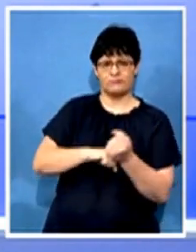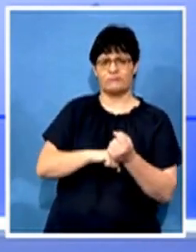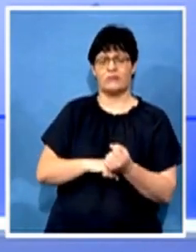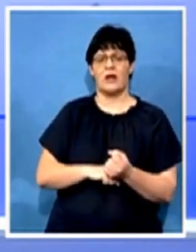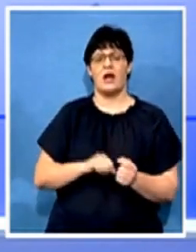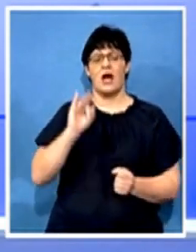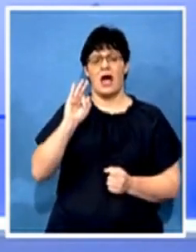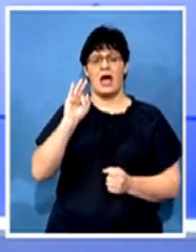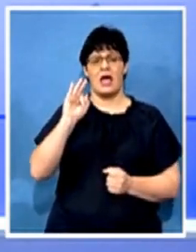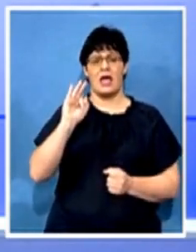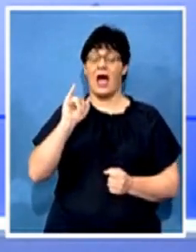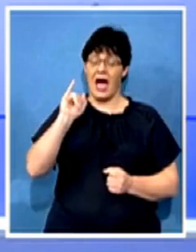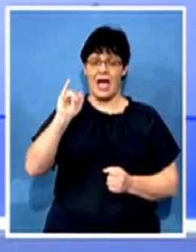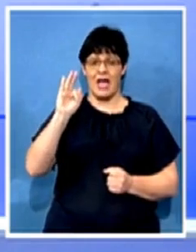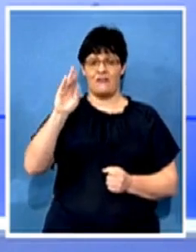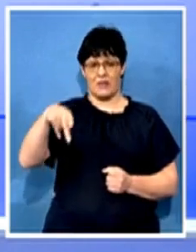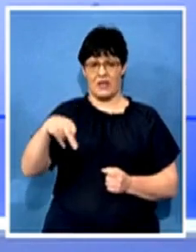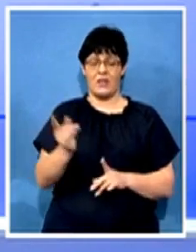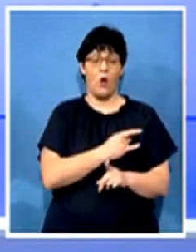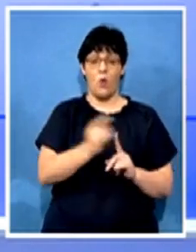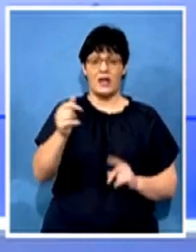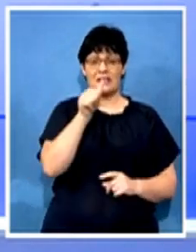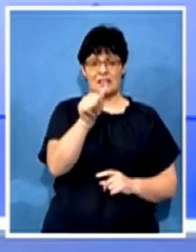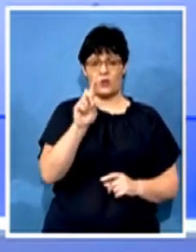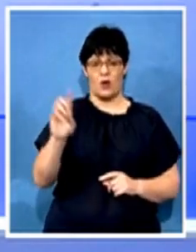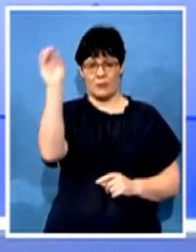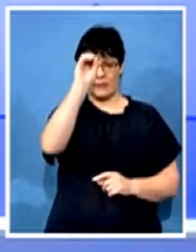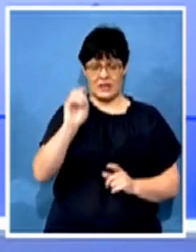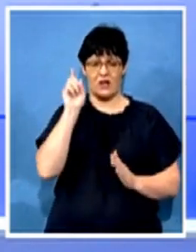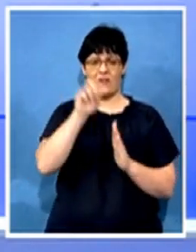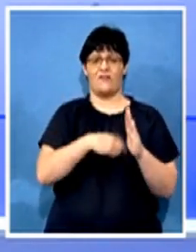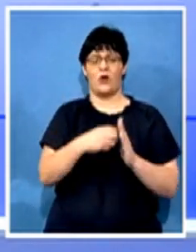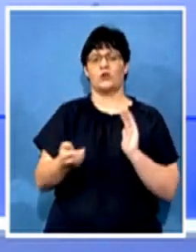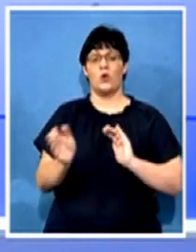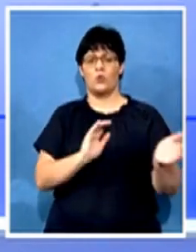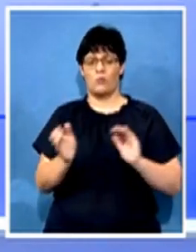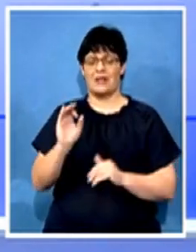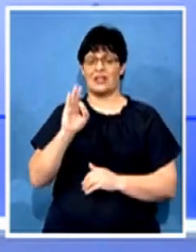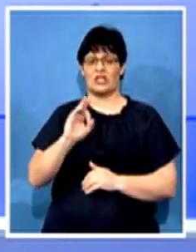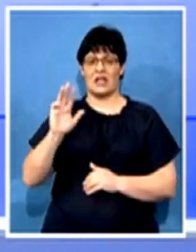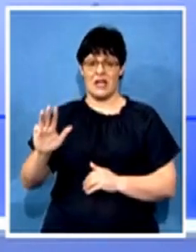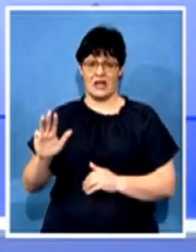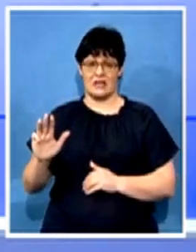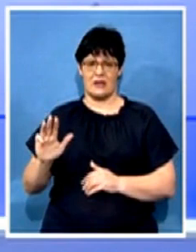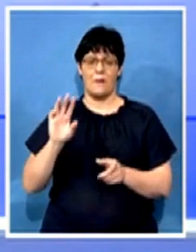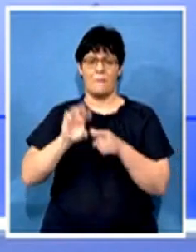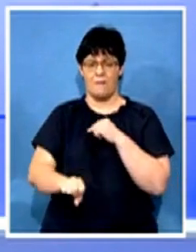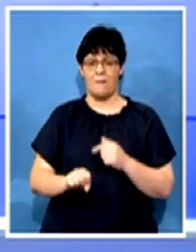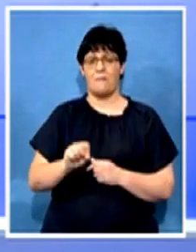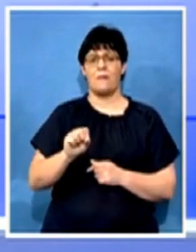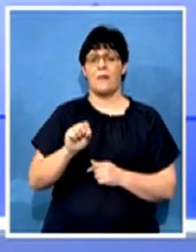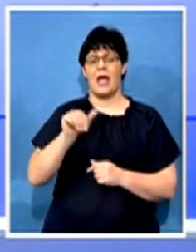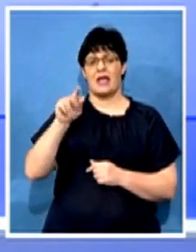won 61% of the vote compared to the 39% gained by the ANC in yesterday's by-election. The IFP